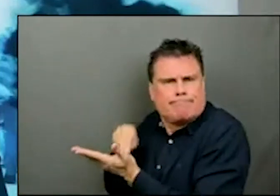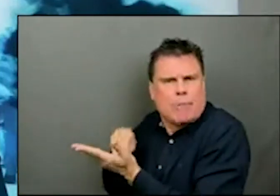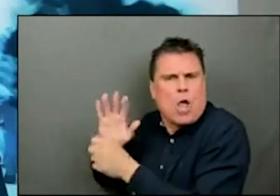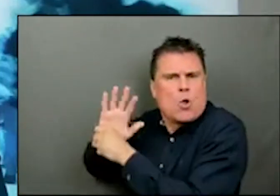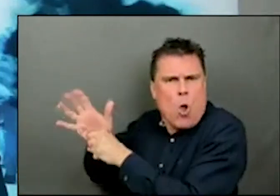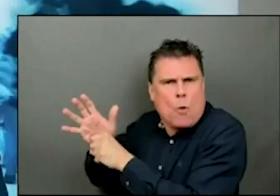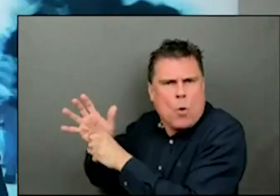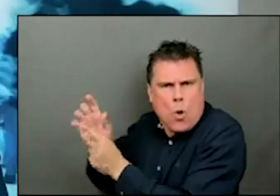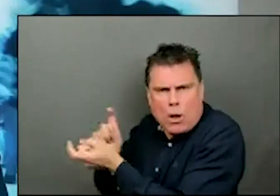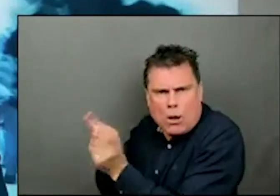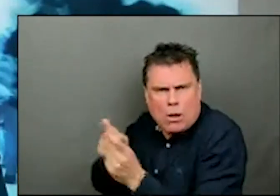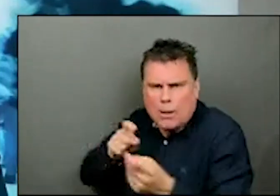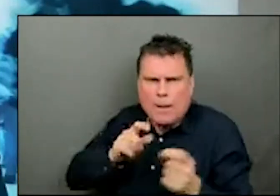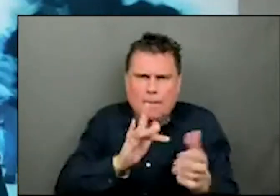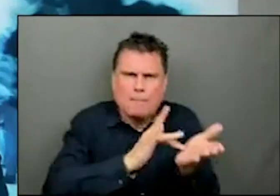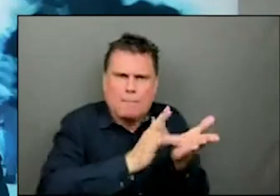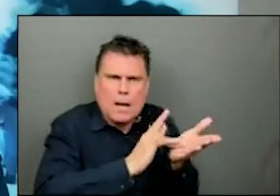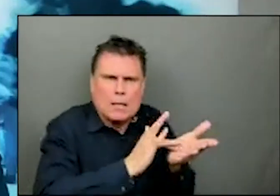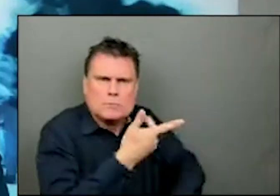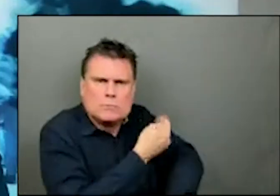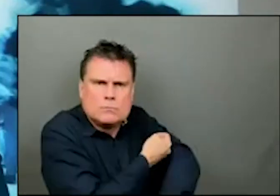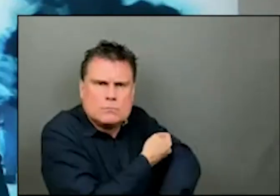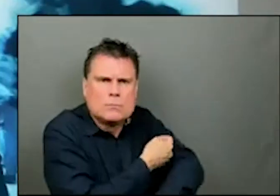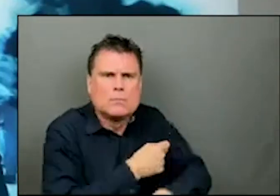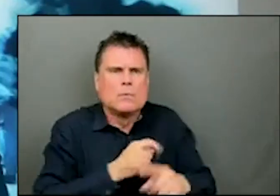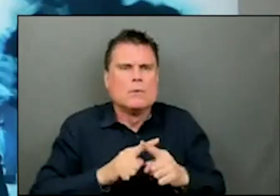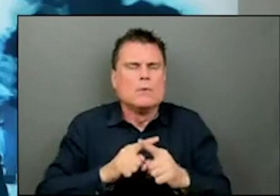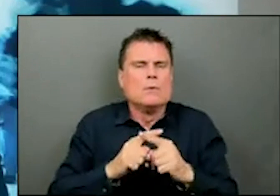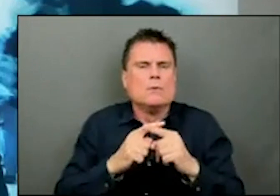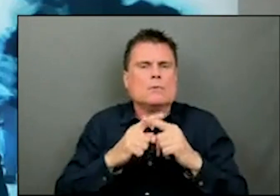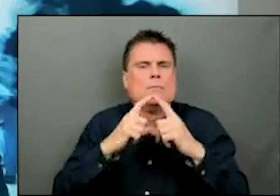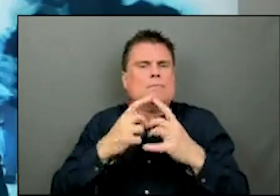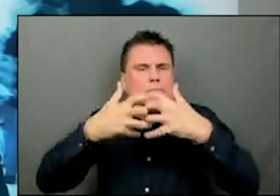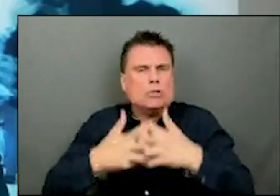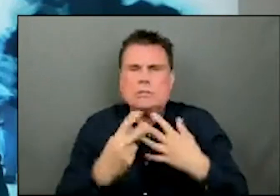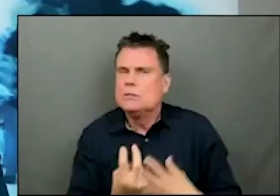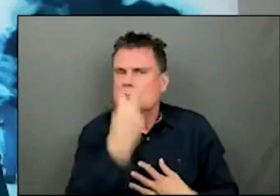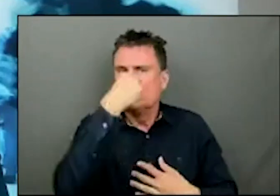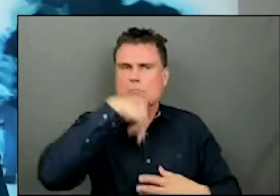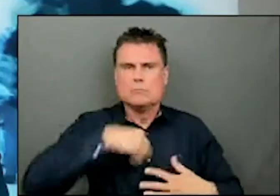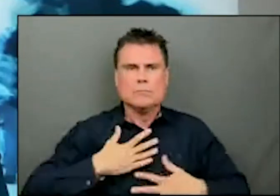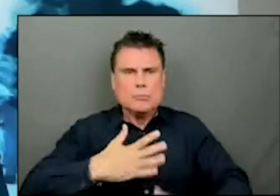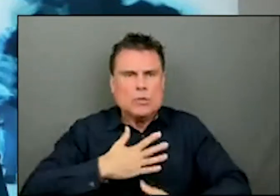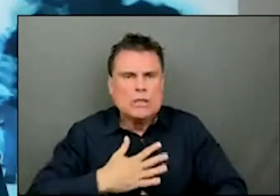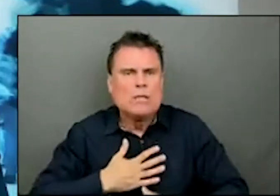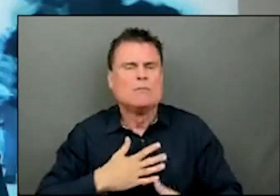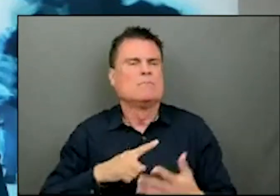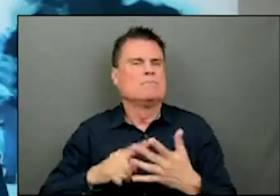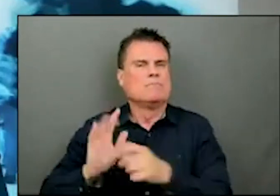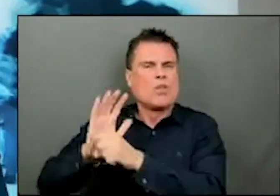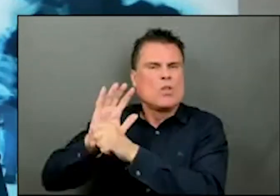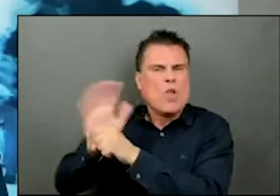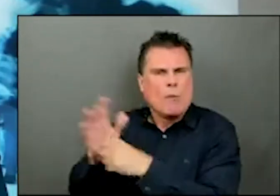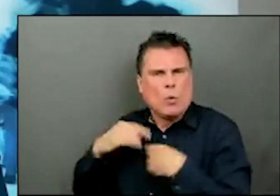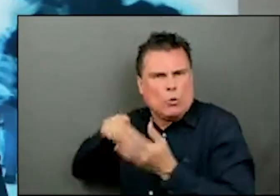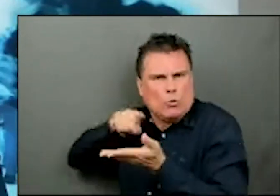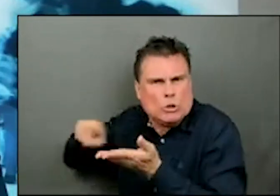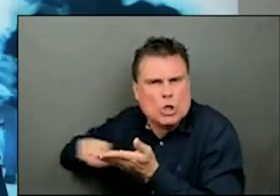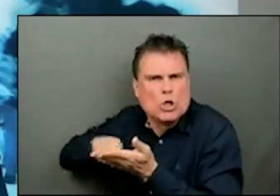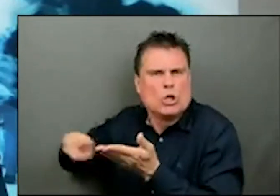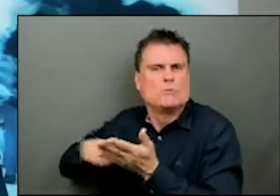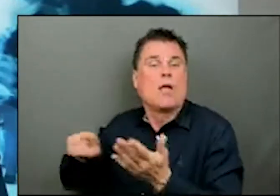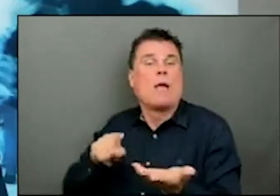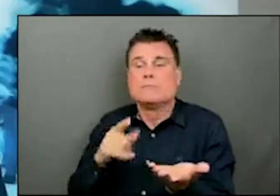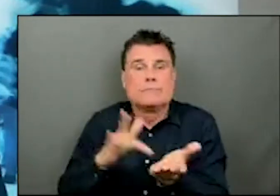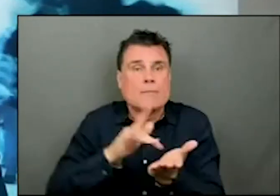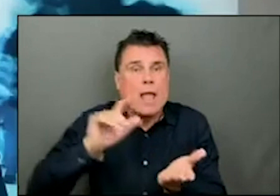therapeutics, ventilators, screening tools, the COVID-19 assessment app, all of these have had BC innovation at the